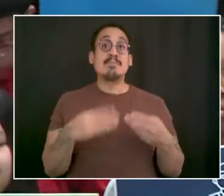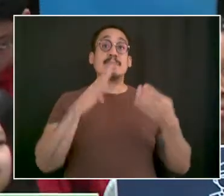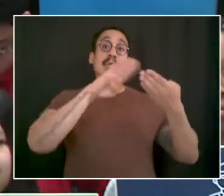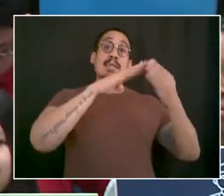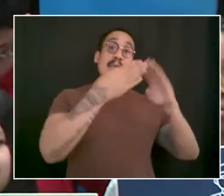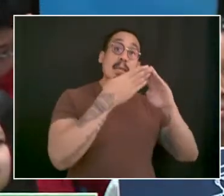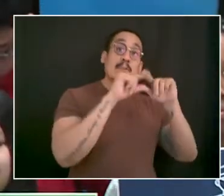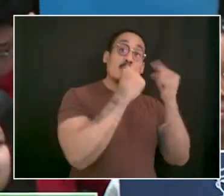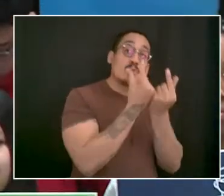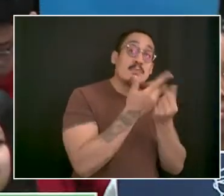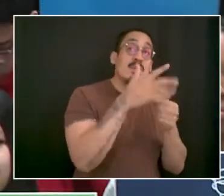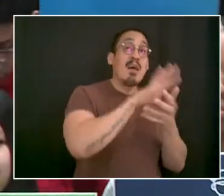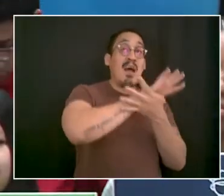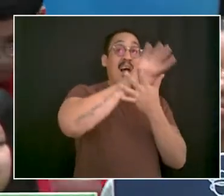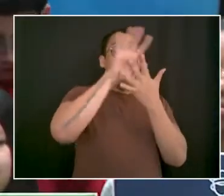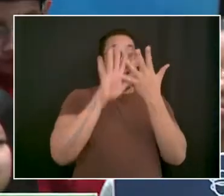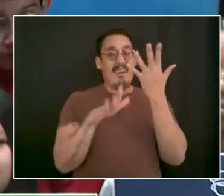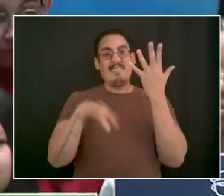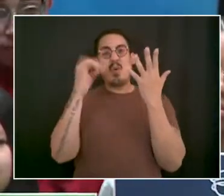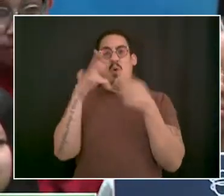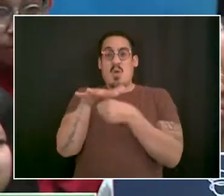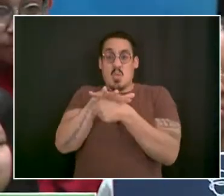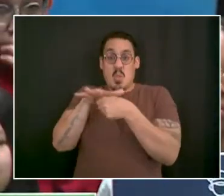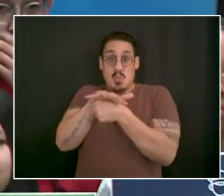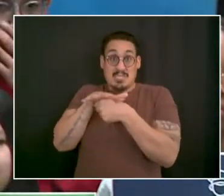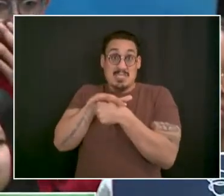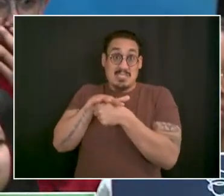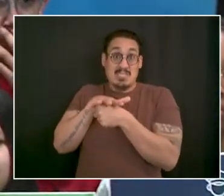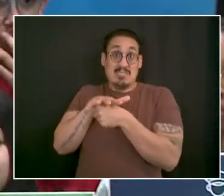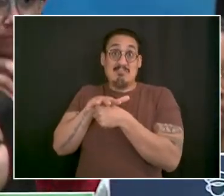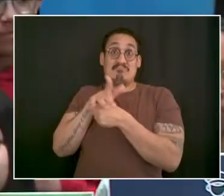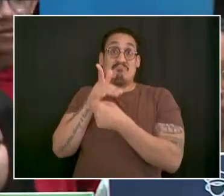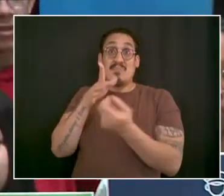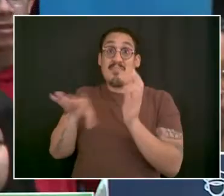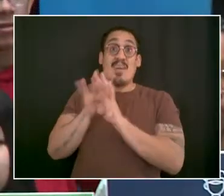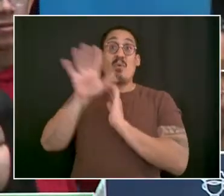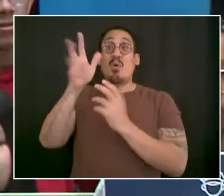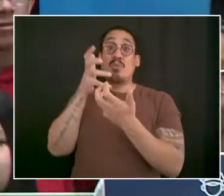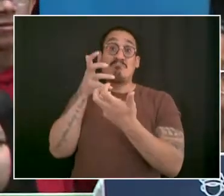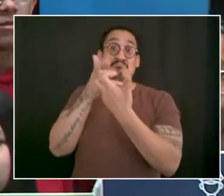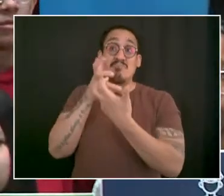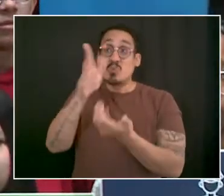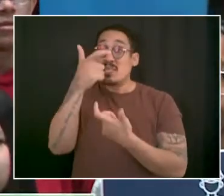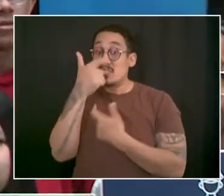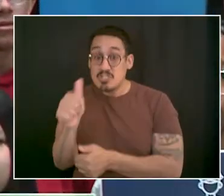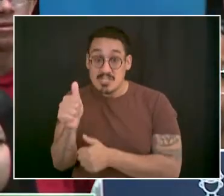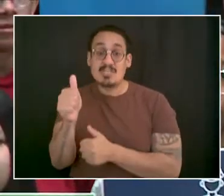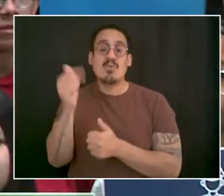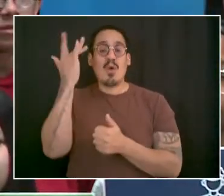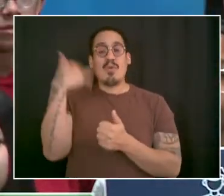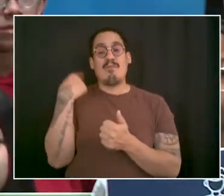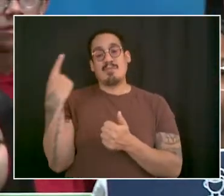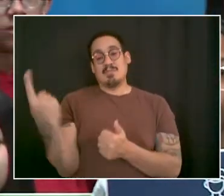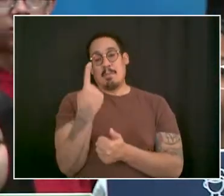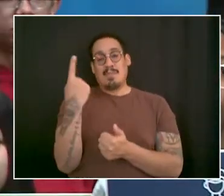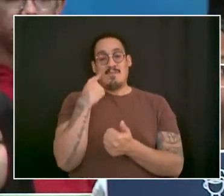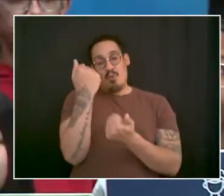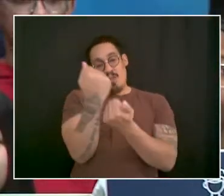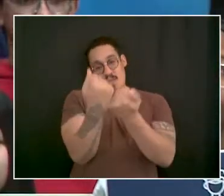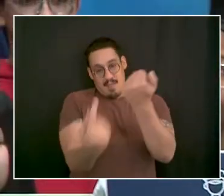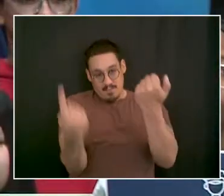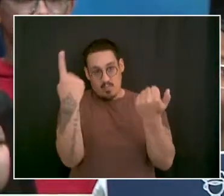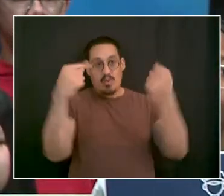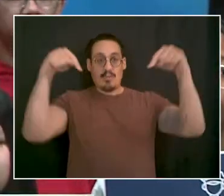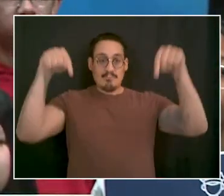that is closest to you or matches your interests and make sure to visit because we have something for everyone in NYC.